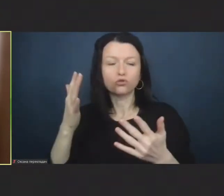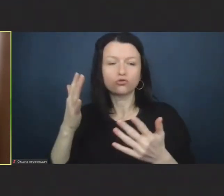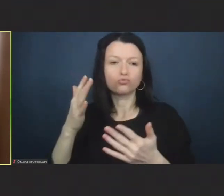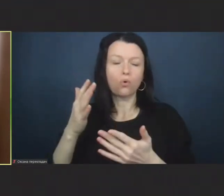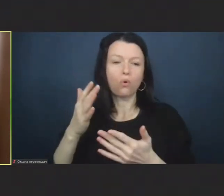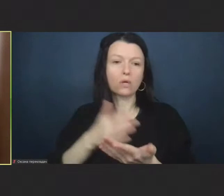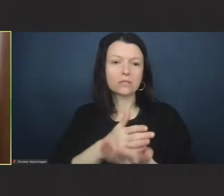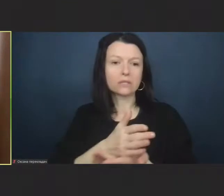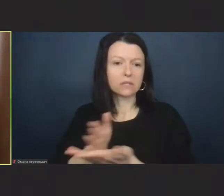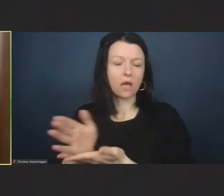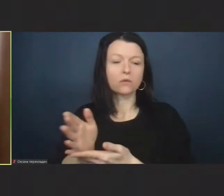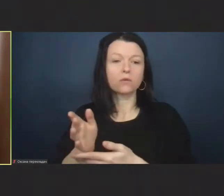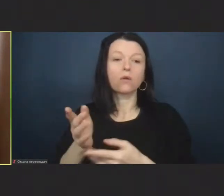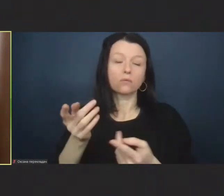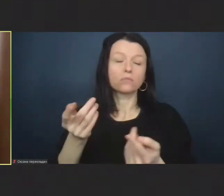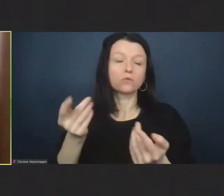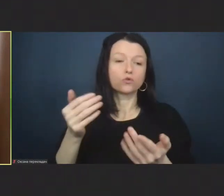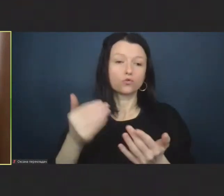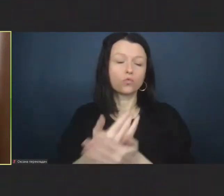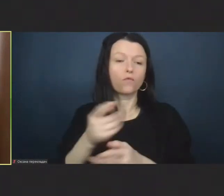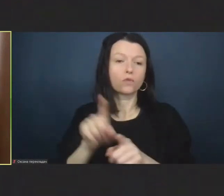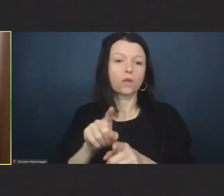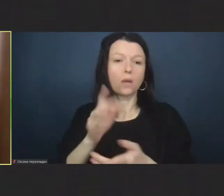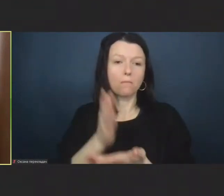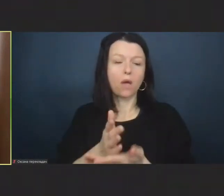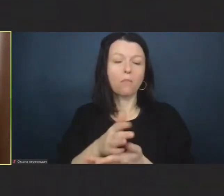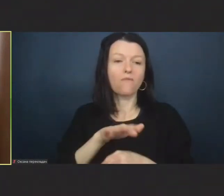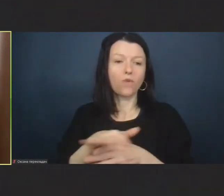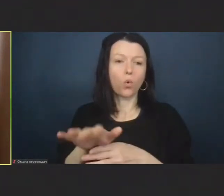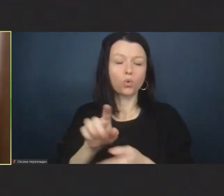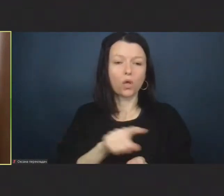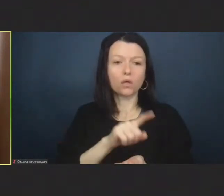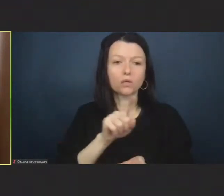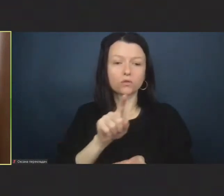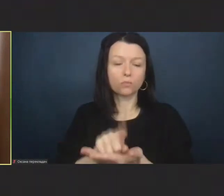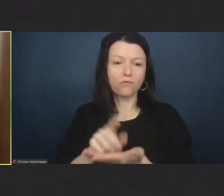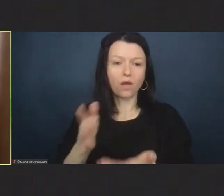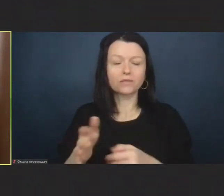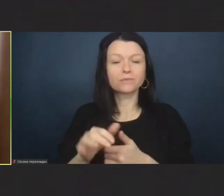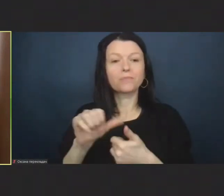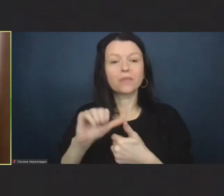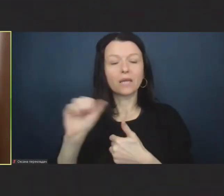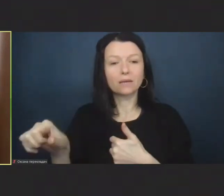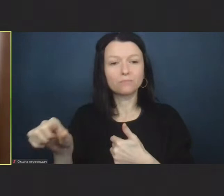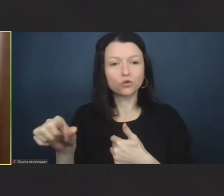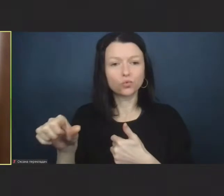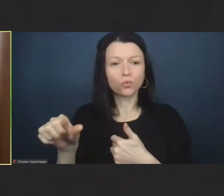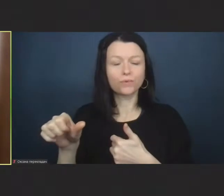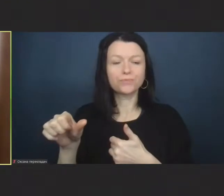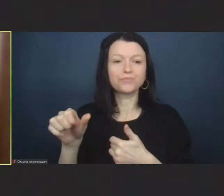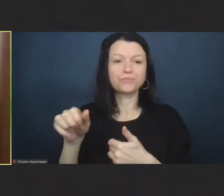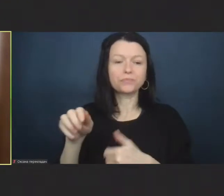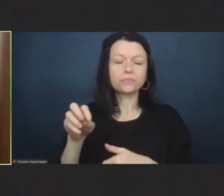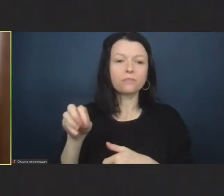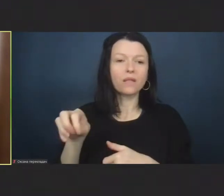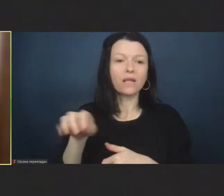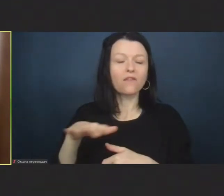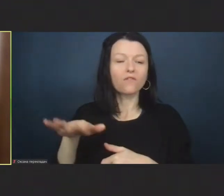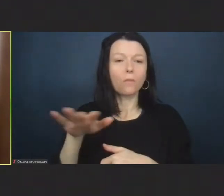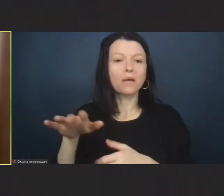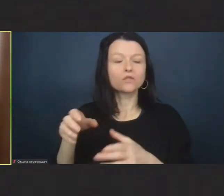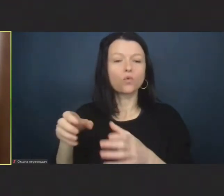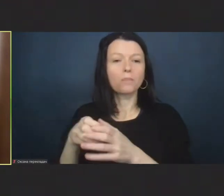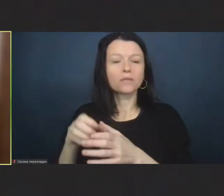and private. This is where Ukraine again has lived up to such a commitment. It is there in the